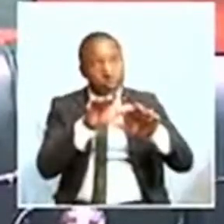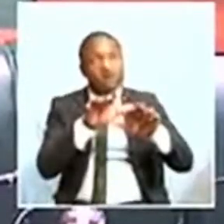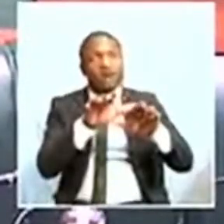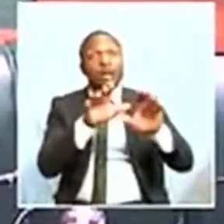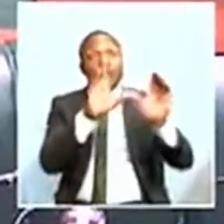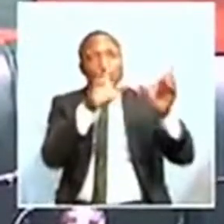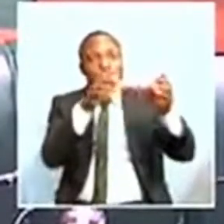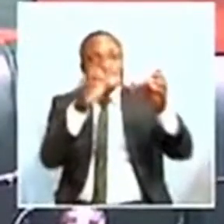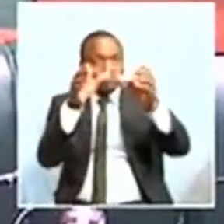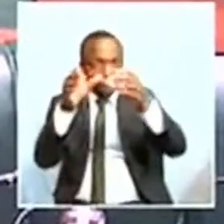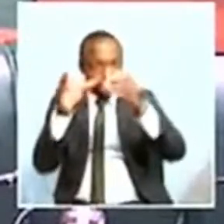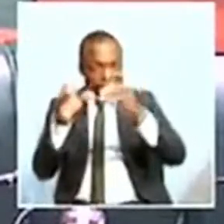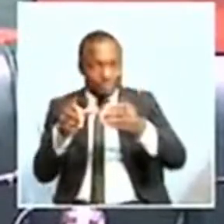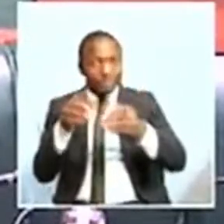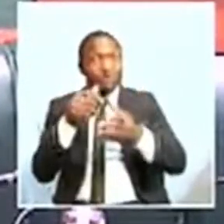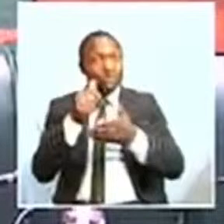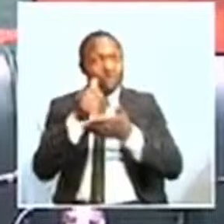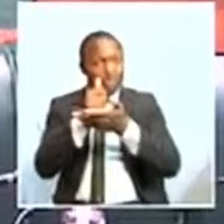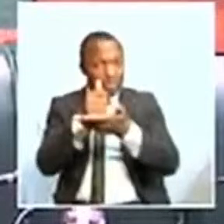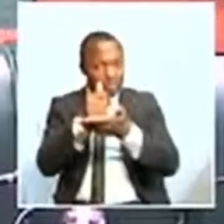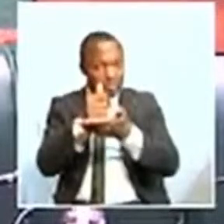help actually